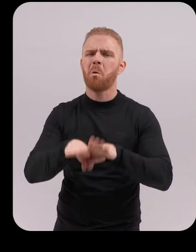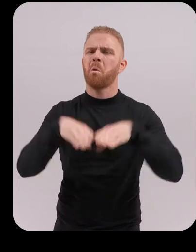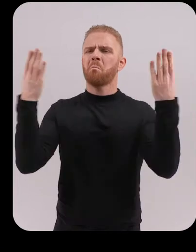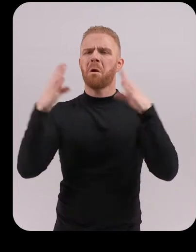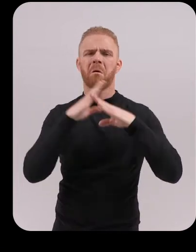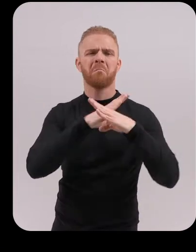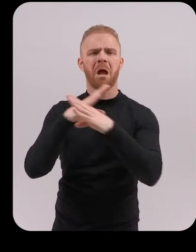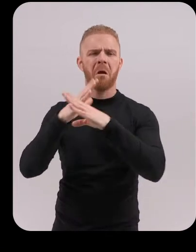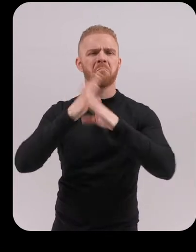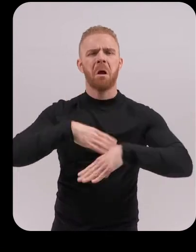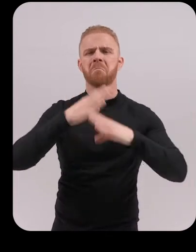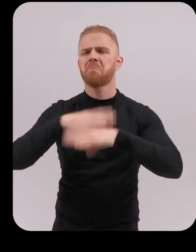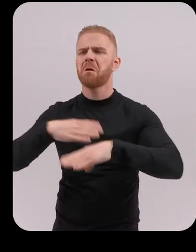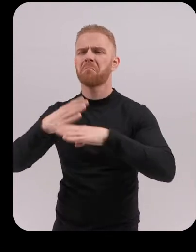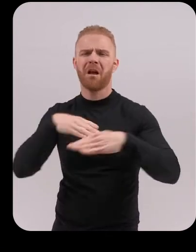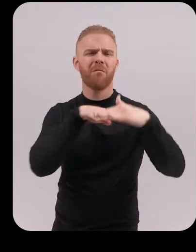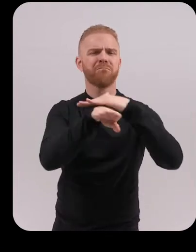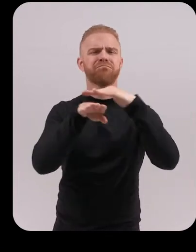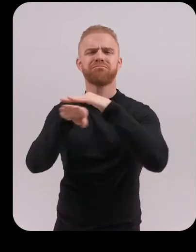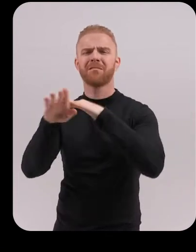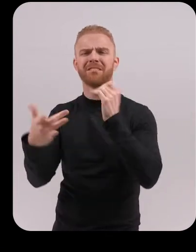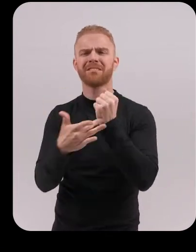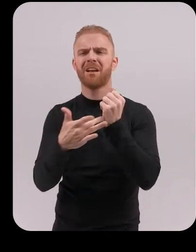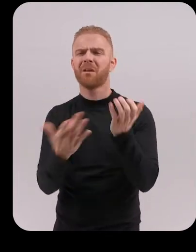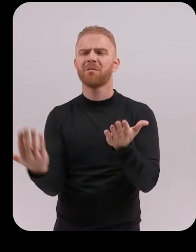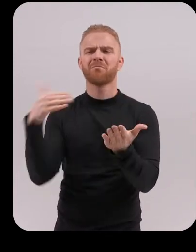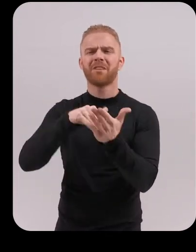technology, and redefining the possible.